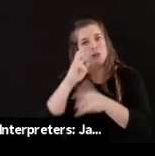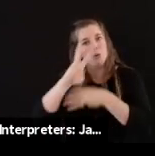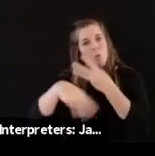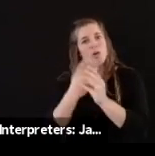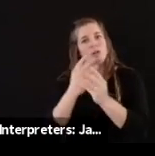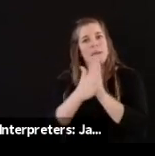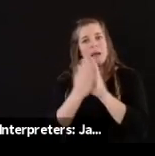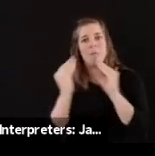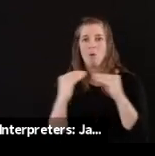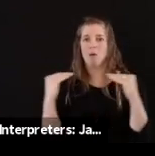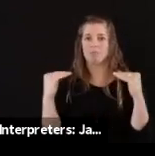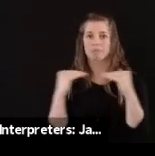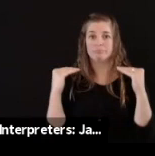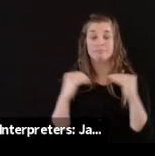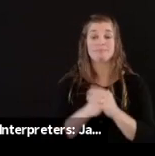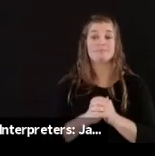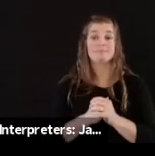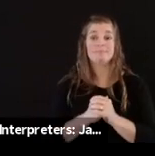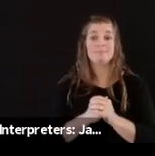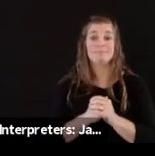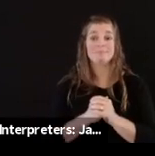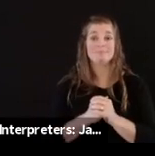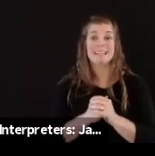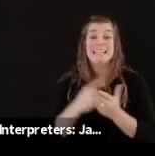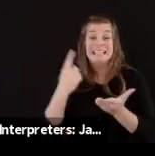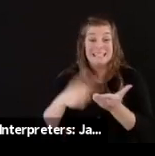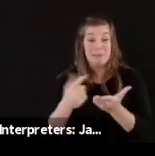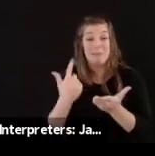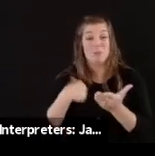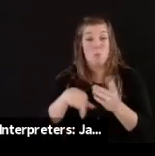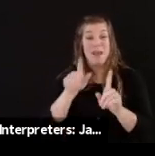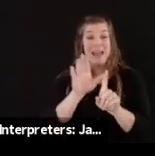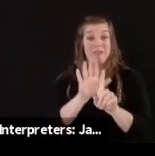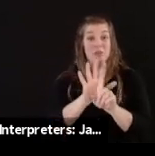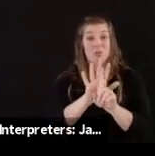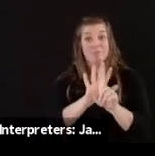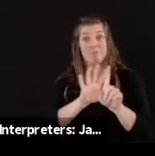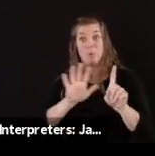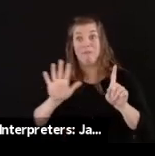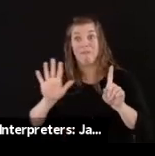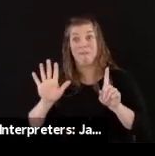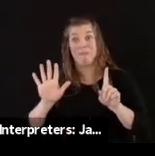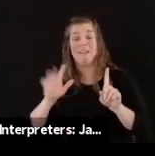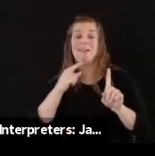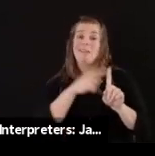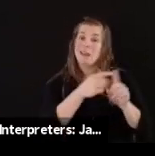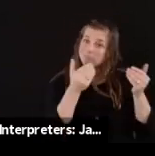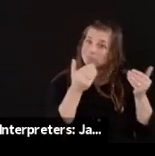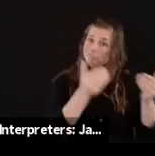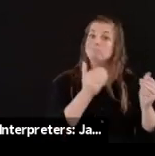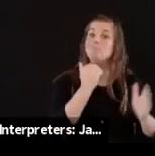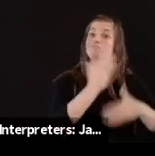then sometimes to get out of their way and let them apply those skills to things that they care about.